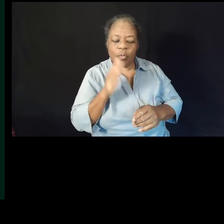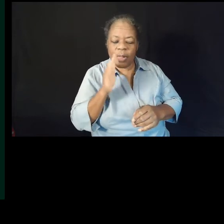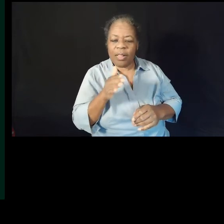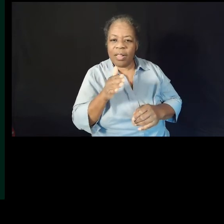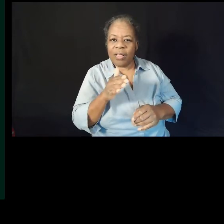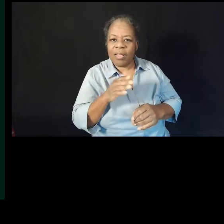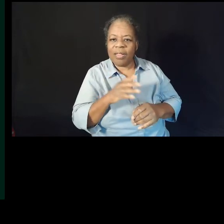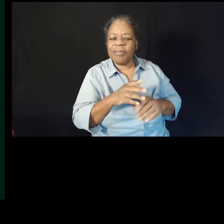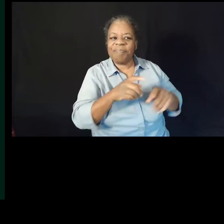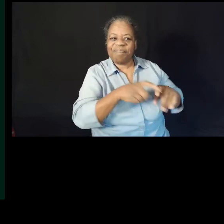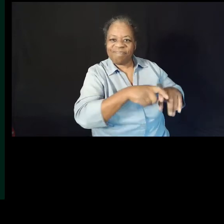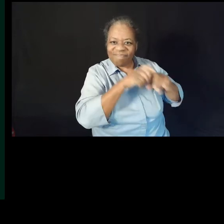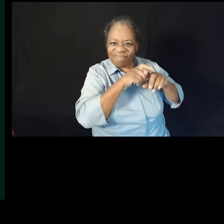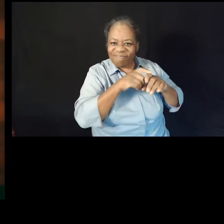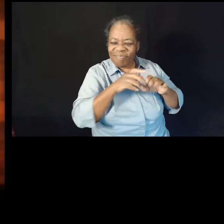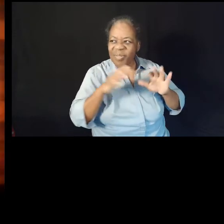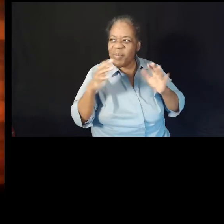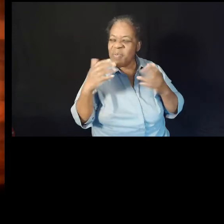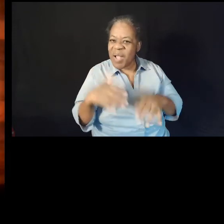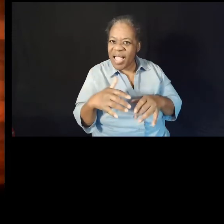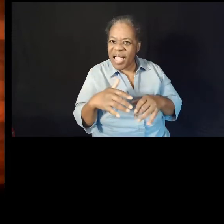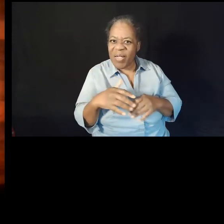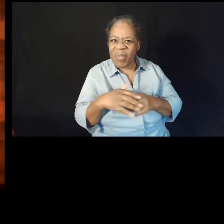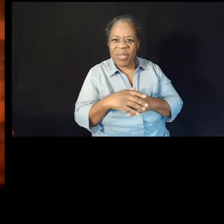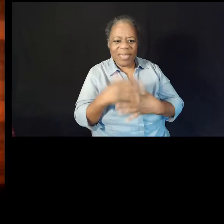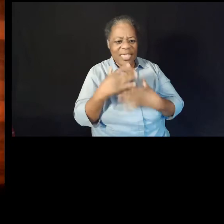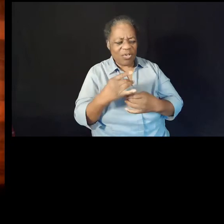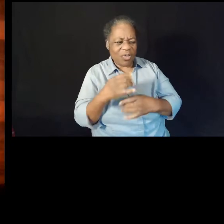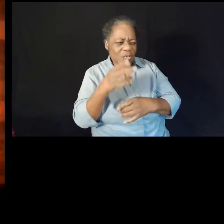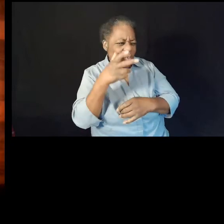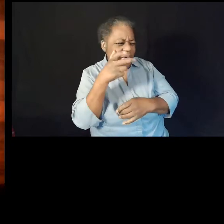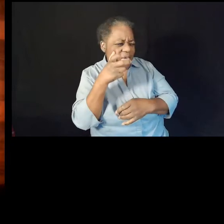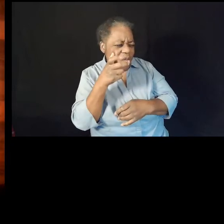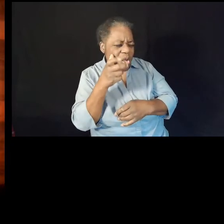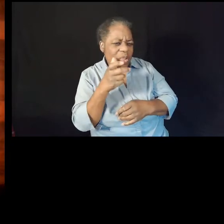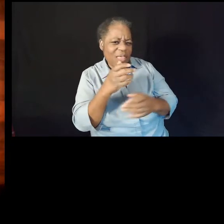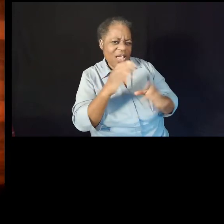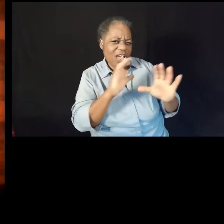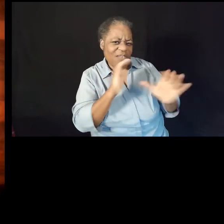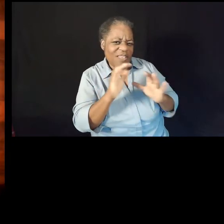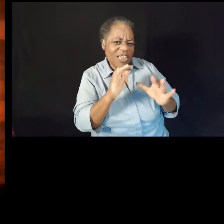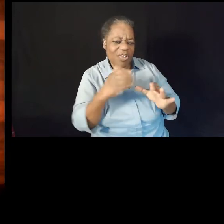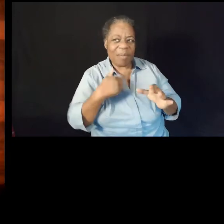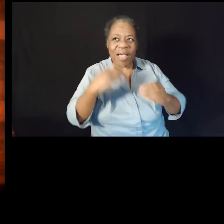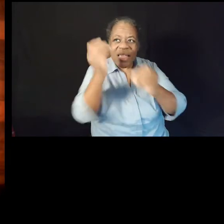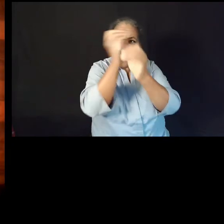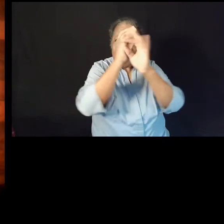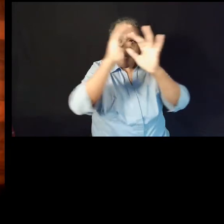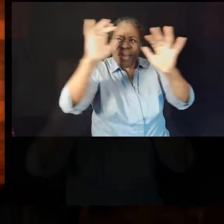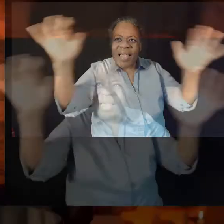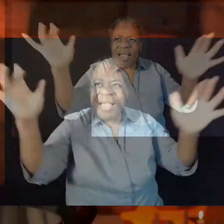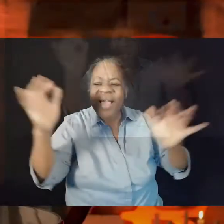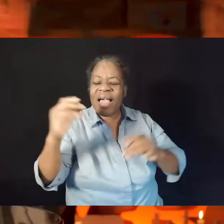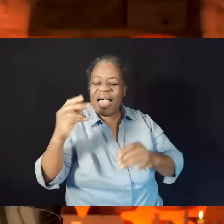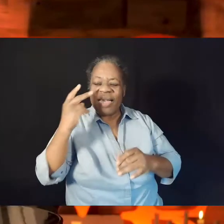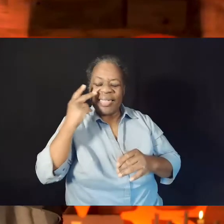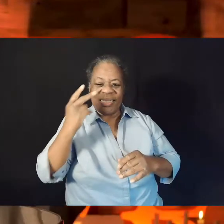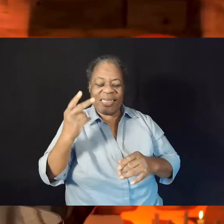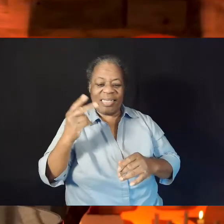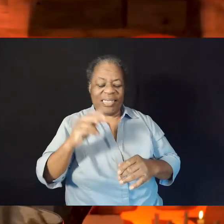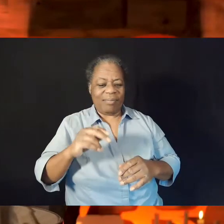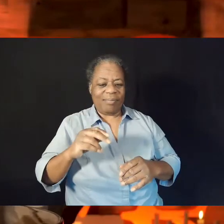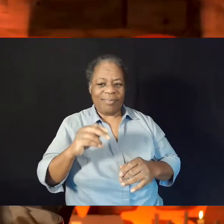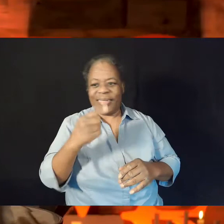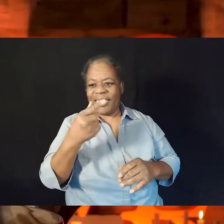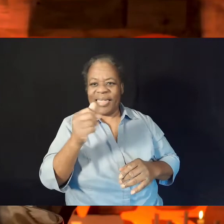a fly on the wall at that moment? In my imagination, I see Gabriel kind of puffing himself up in this moment.